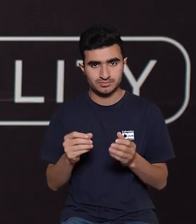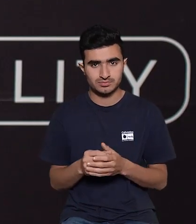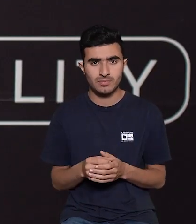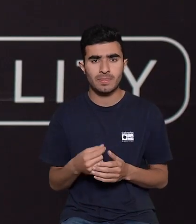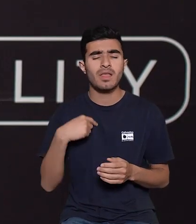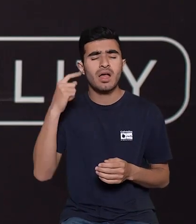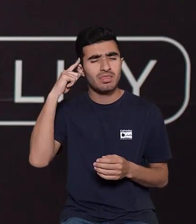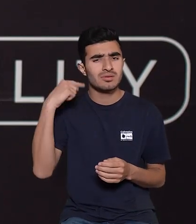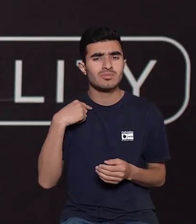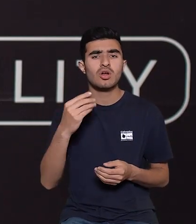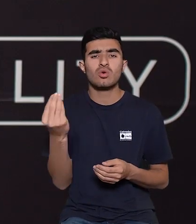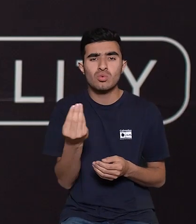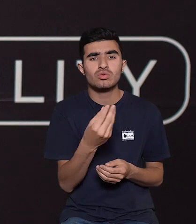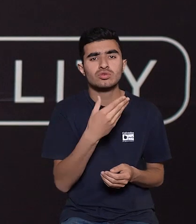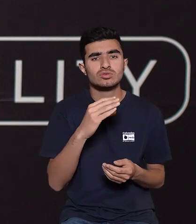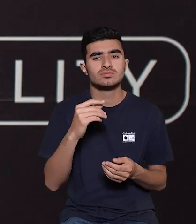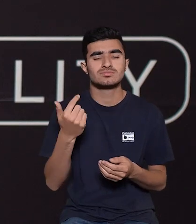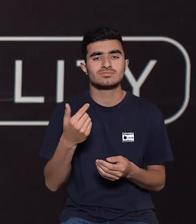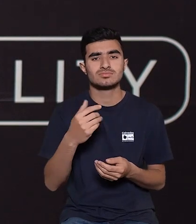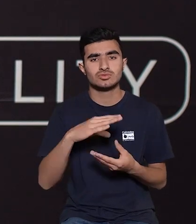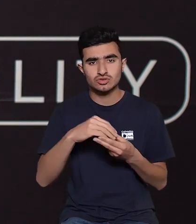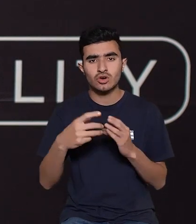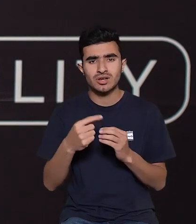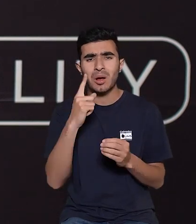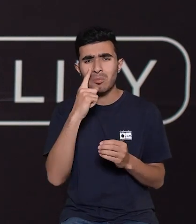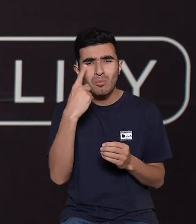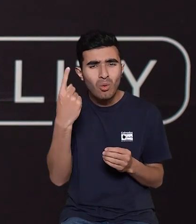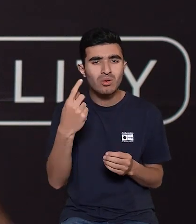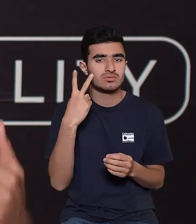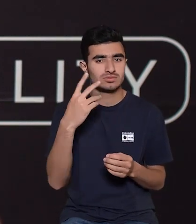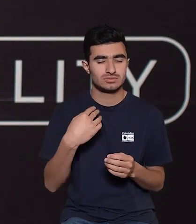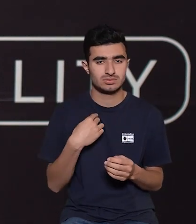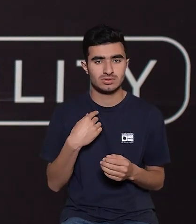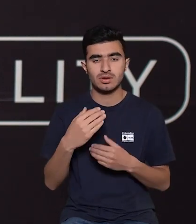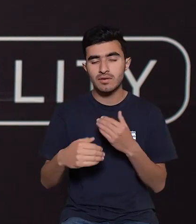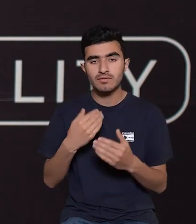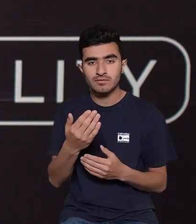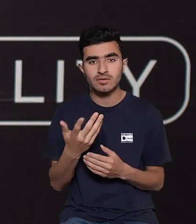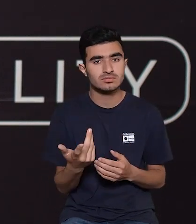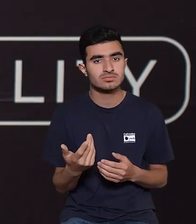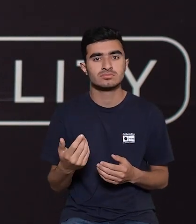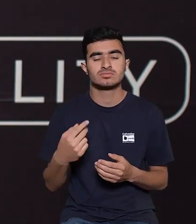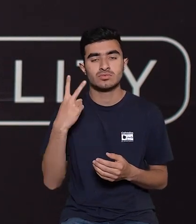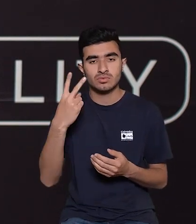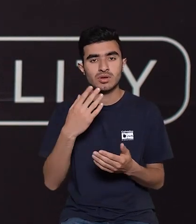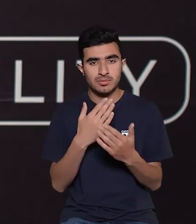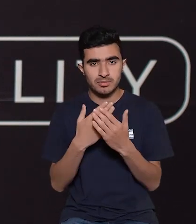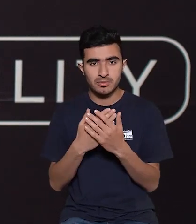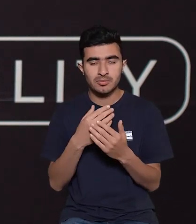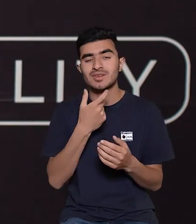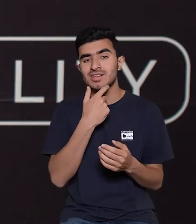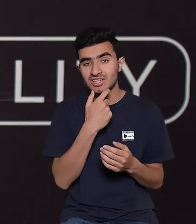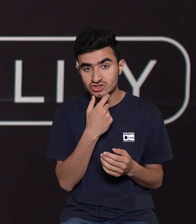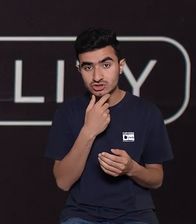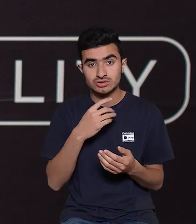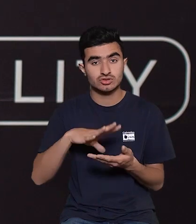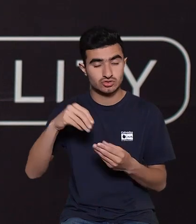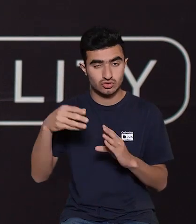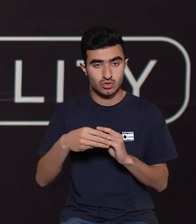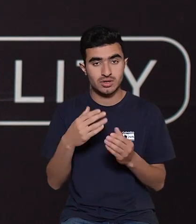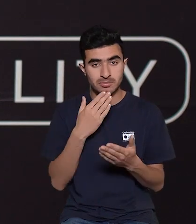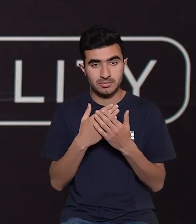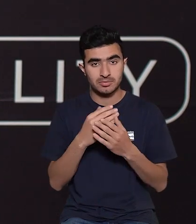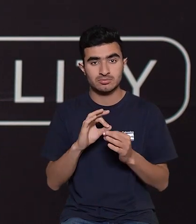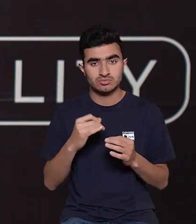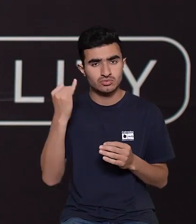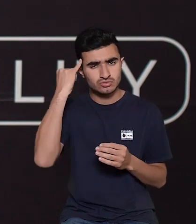stories. I didn't find them creative anymore, to be honest, at least not at the kid level. And then I started switching to English